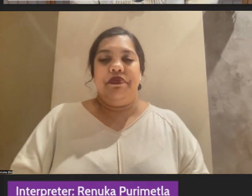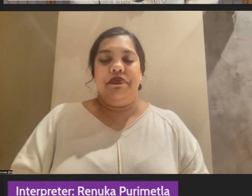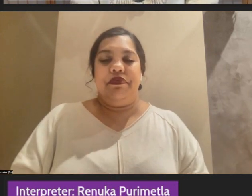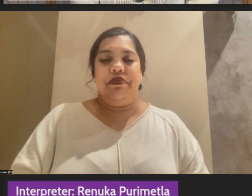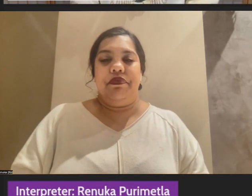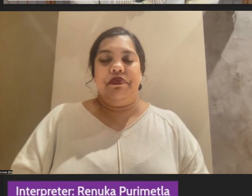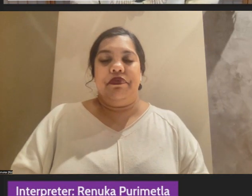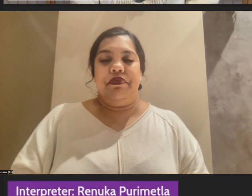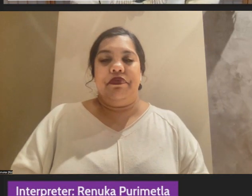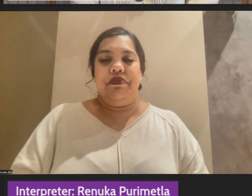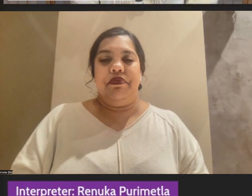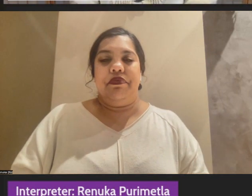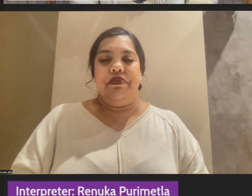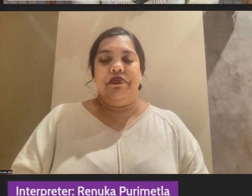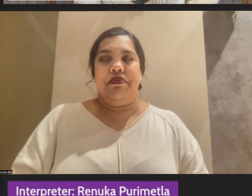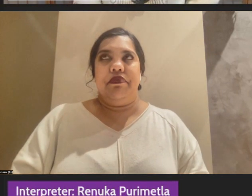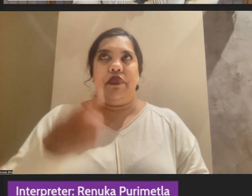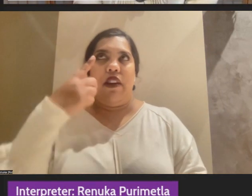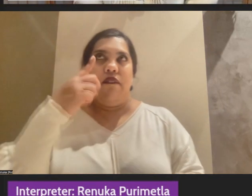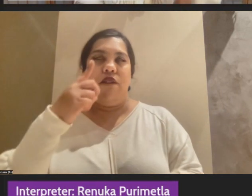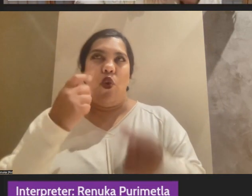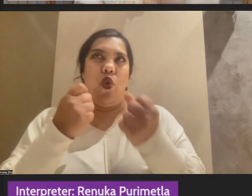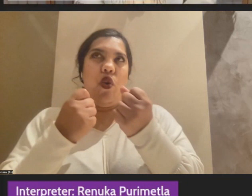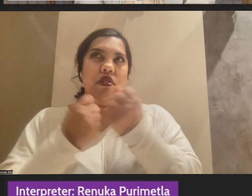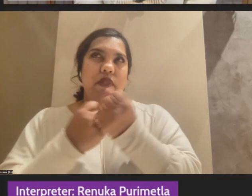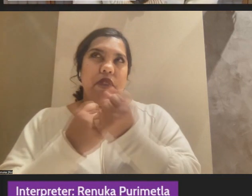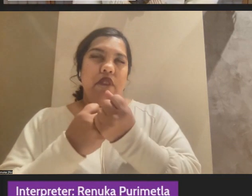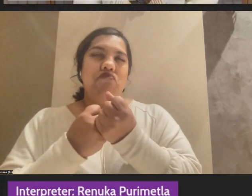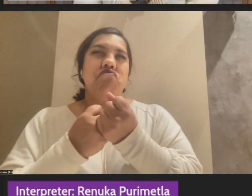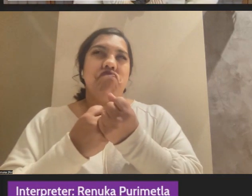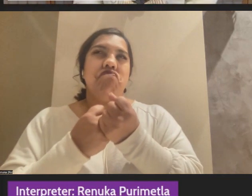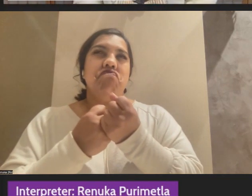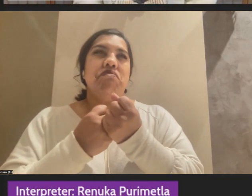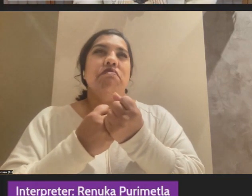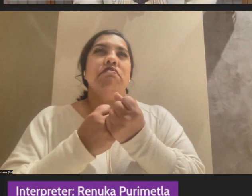For something and against nothing. Okay, so what does that look like when we talk about this?